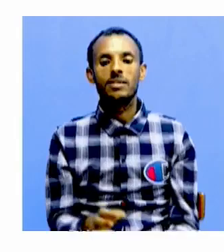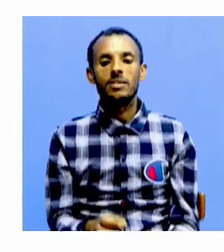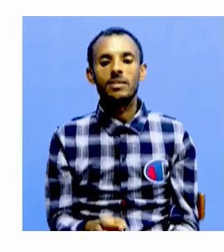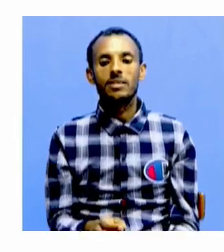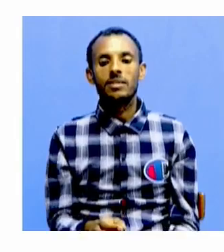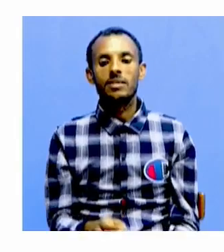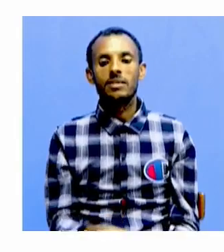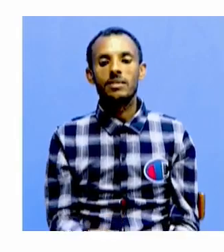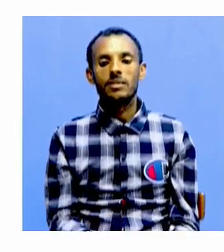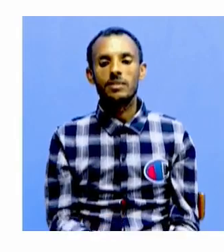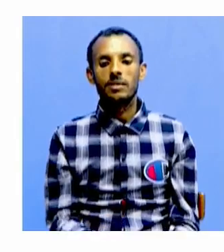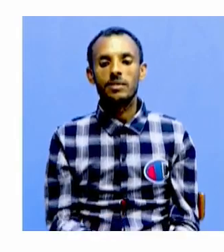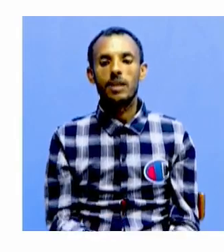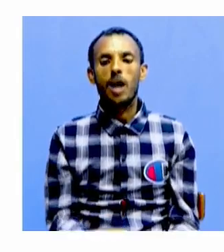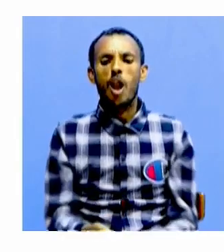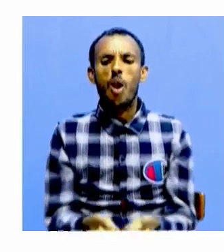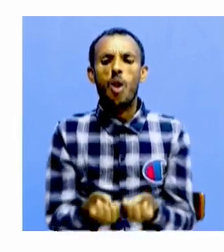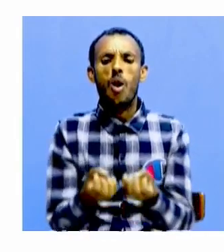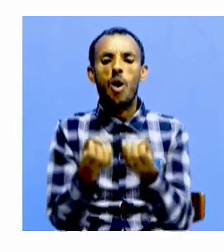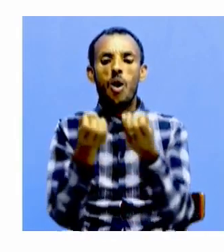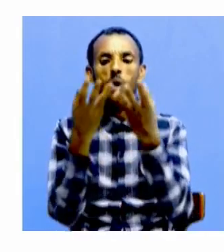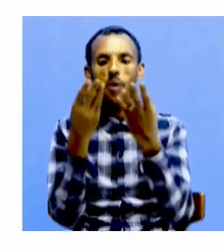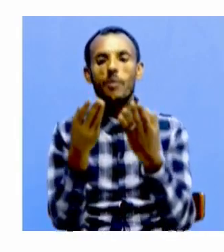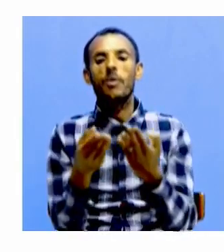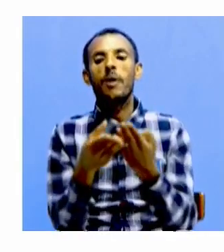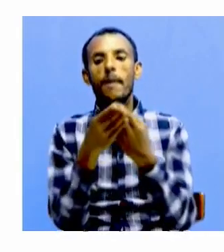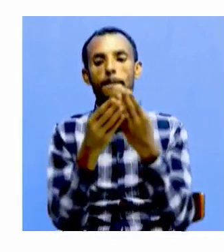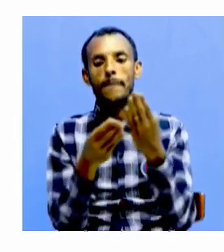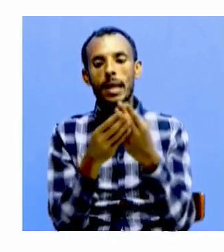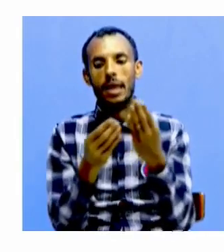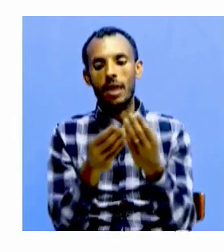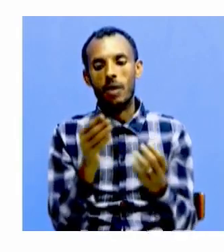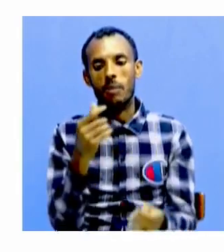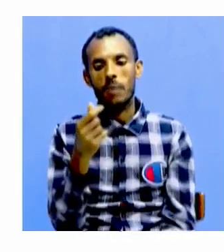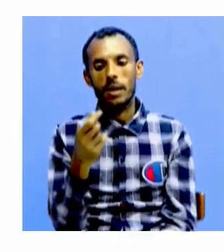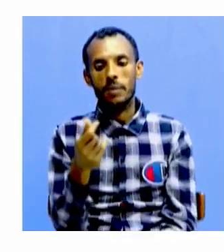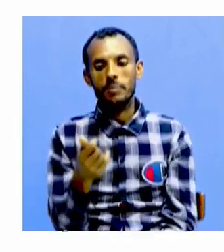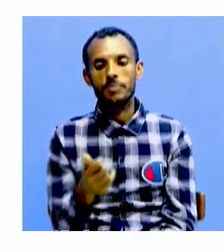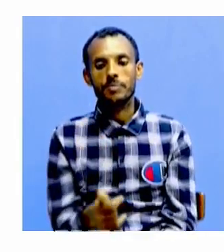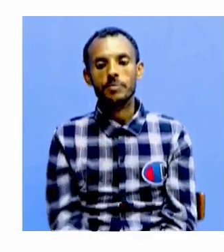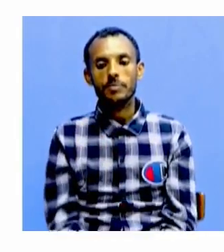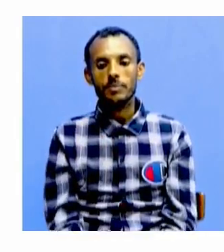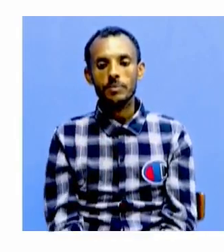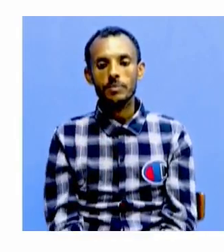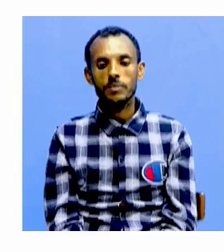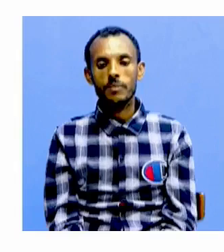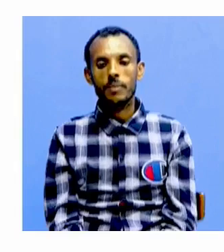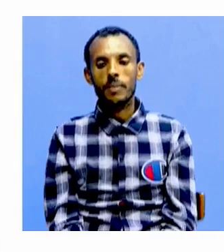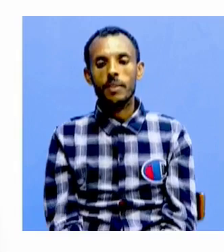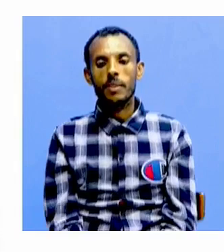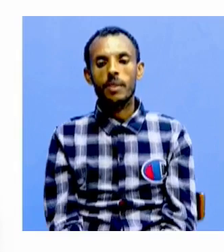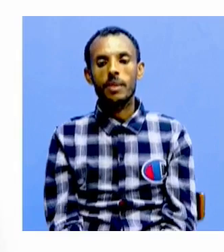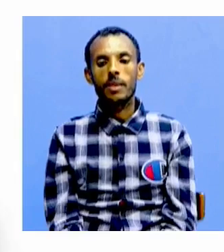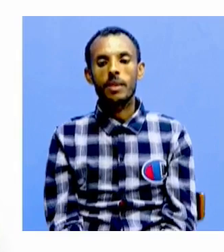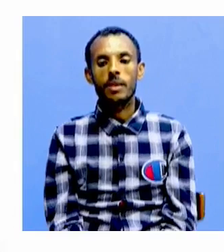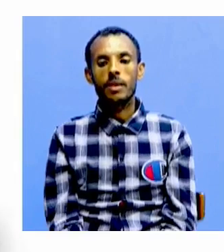yeah, a lot of money. A lot of money.